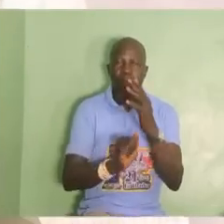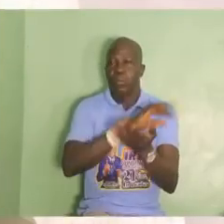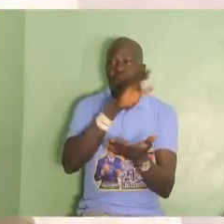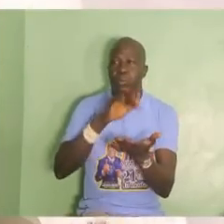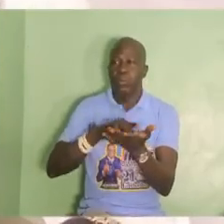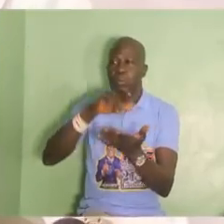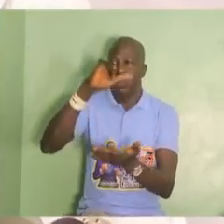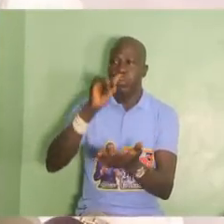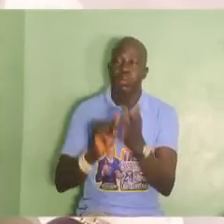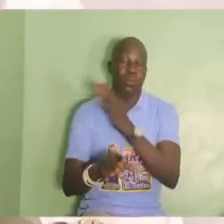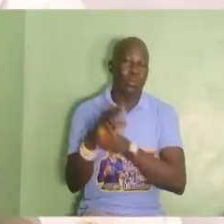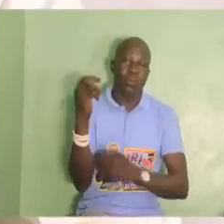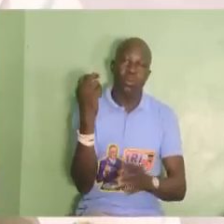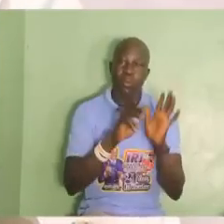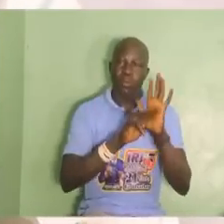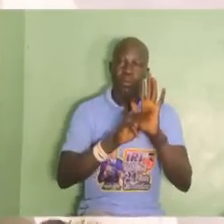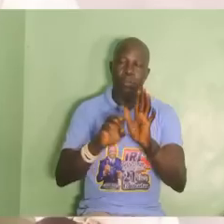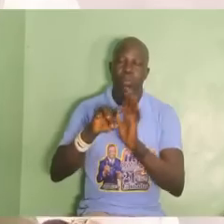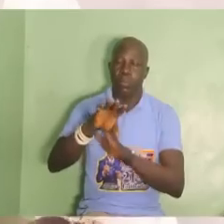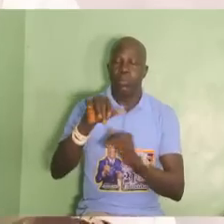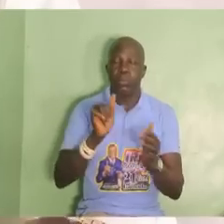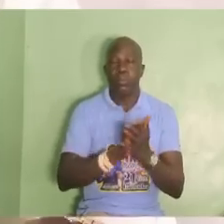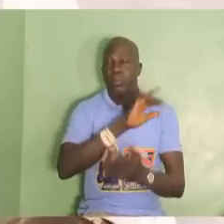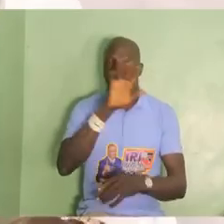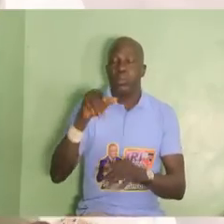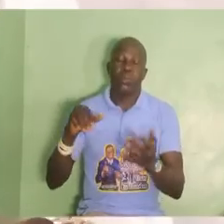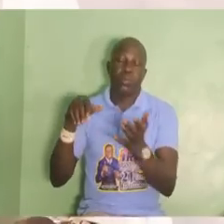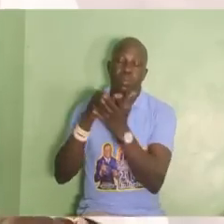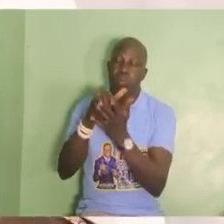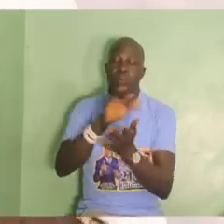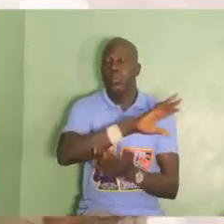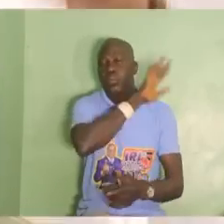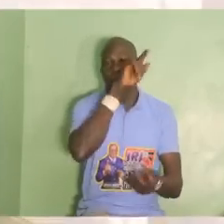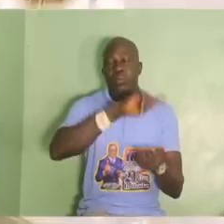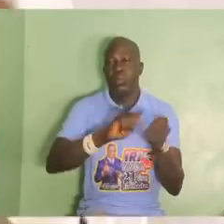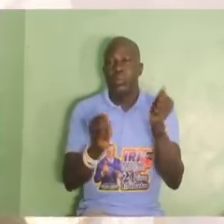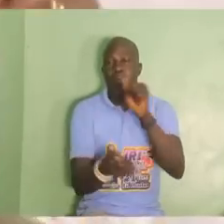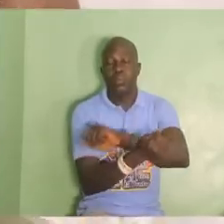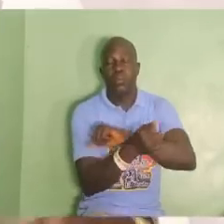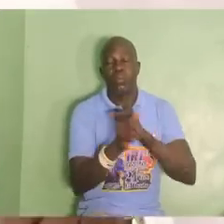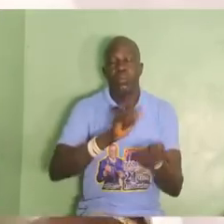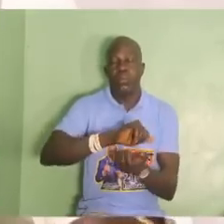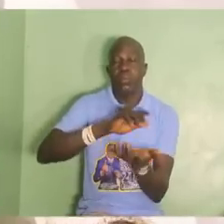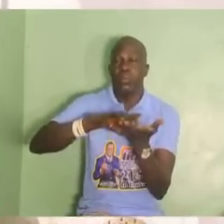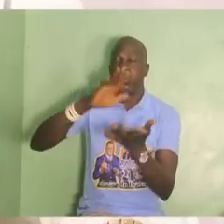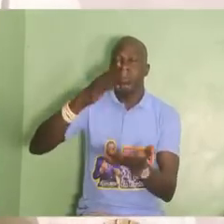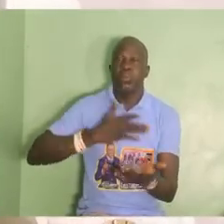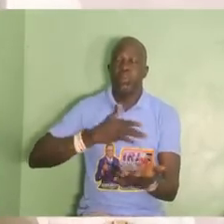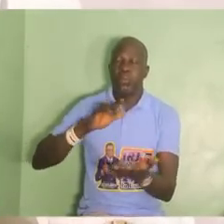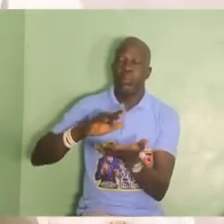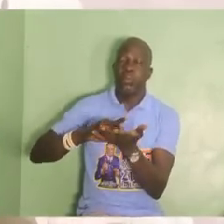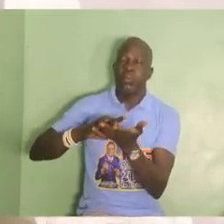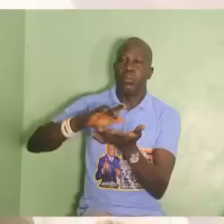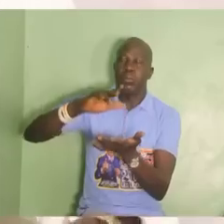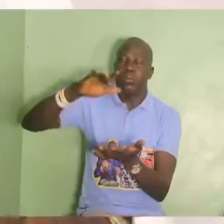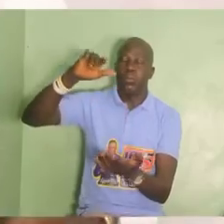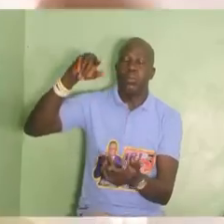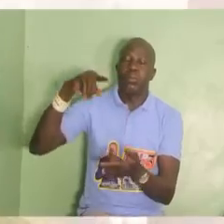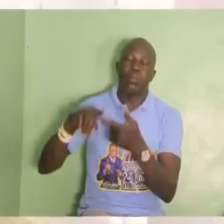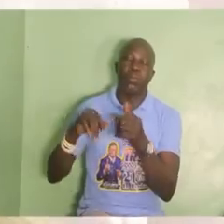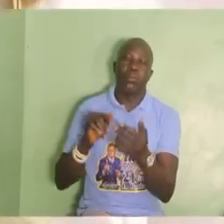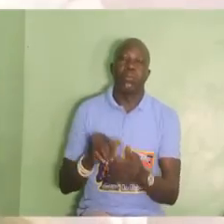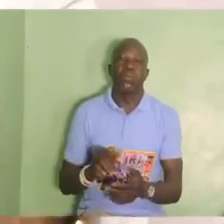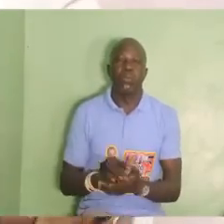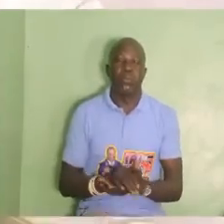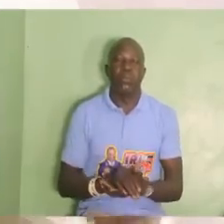today Saturday ojo kejila the 12th day osu ekejo of the 8th month 2023 yeah 2023 en kan gbo mi bayi somebody is here